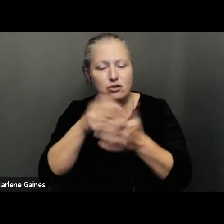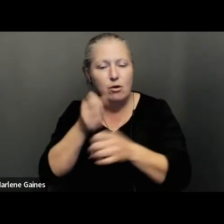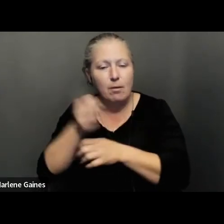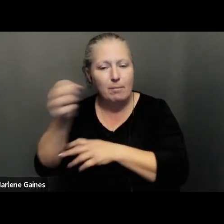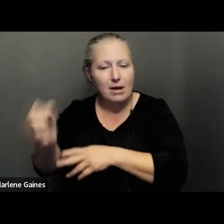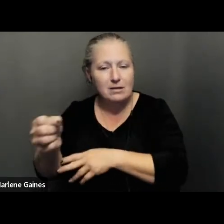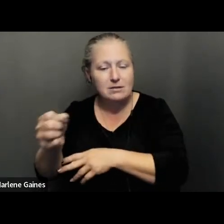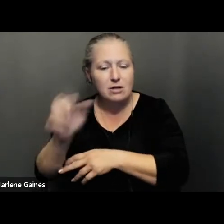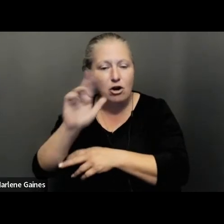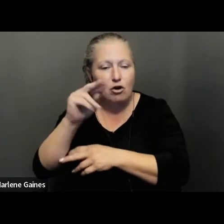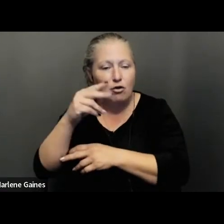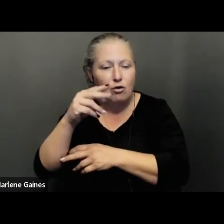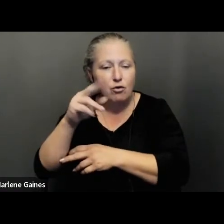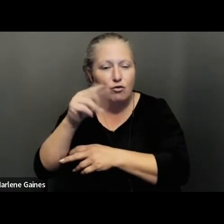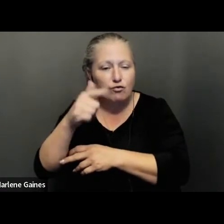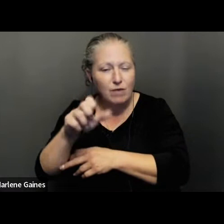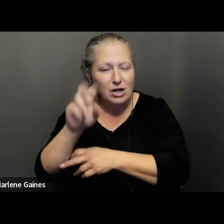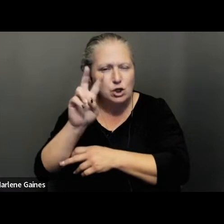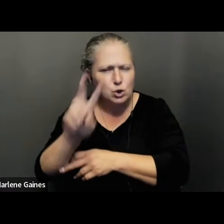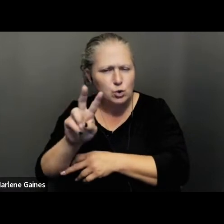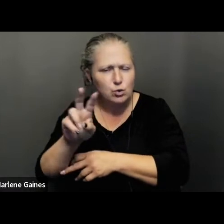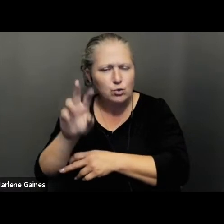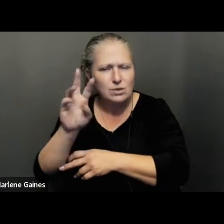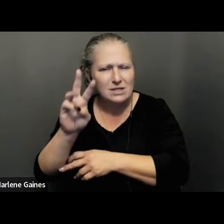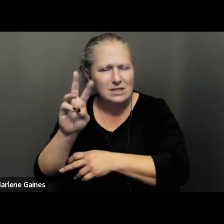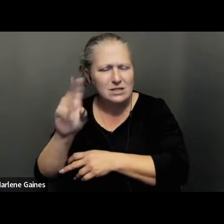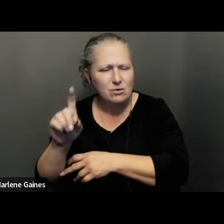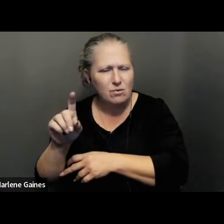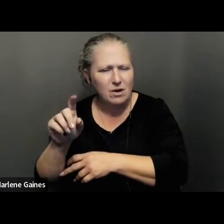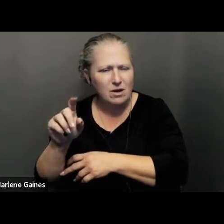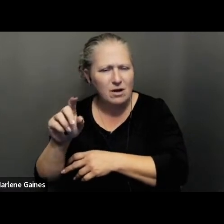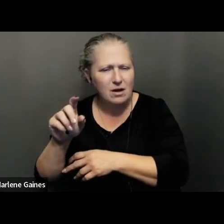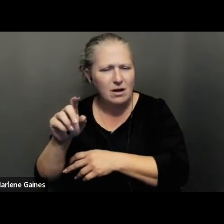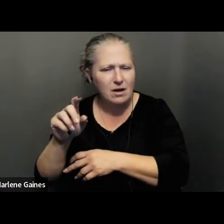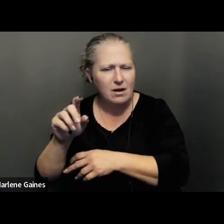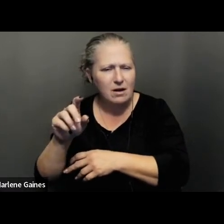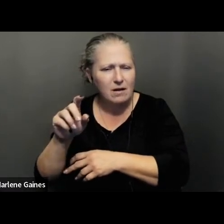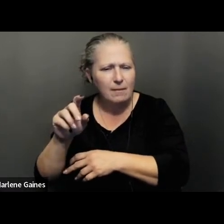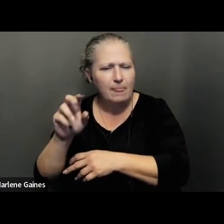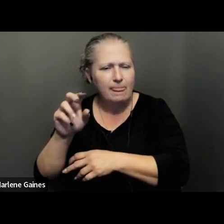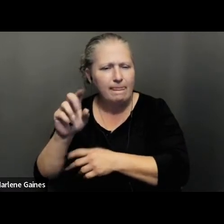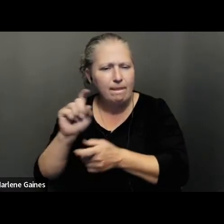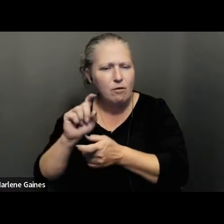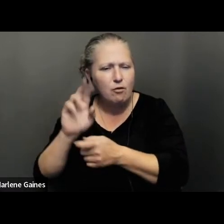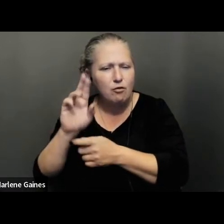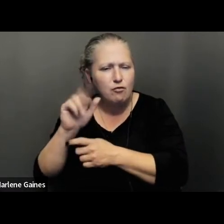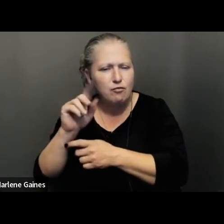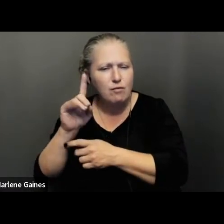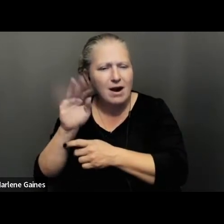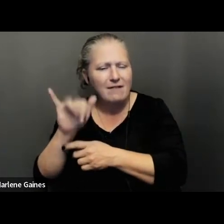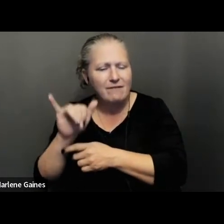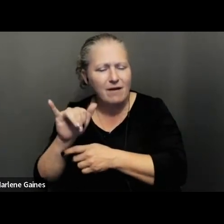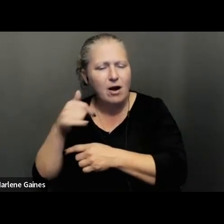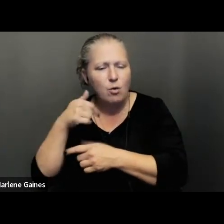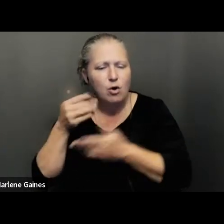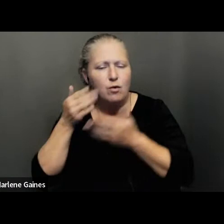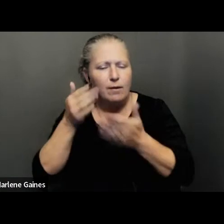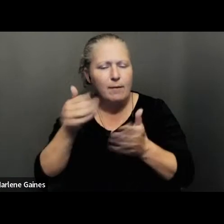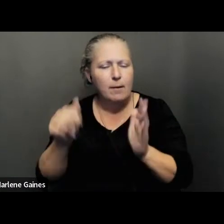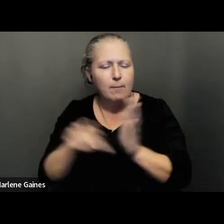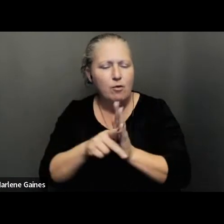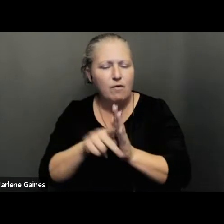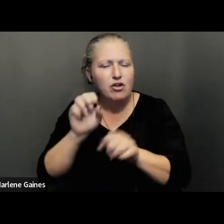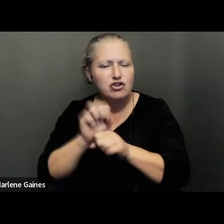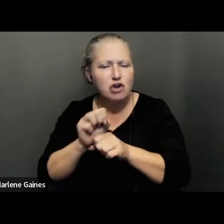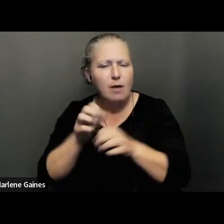range 261. And that's been ratified. So we recommend approval of that job description with that